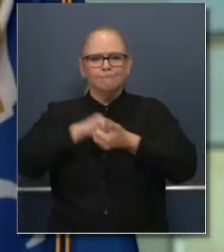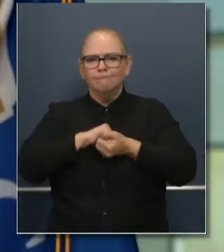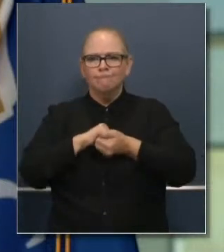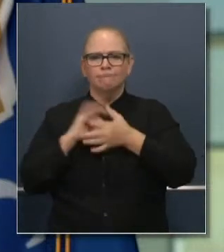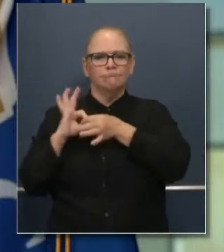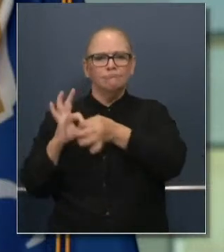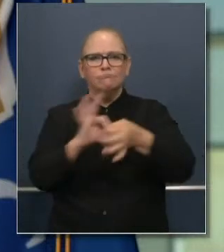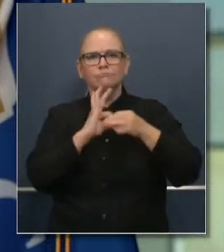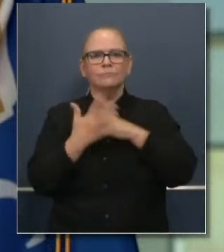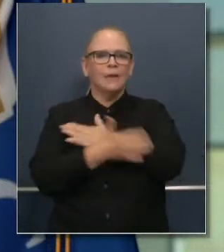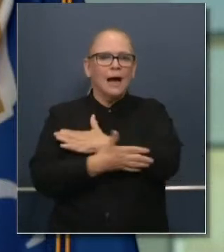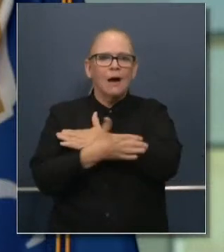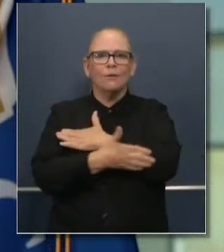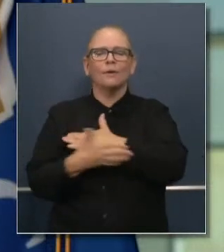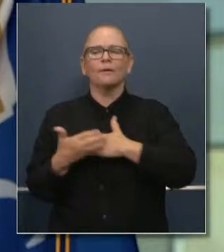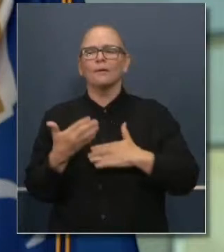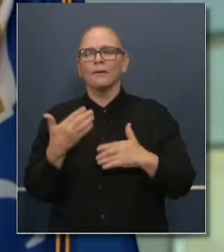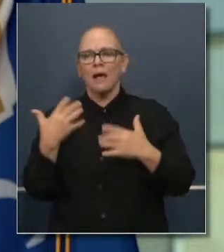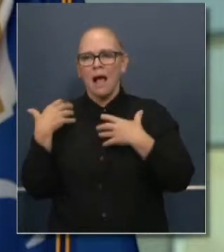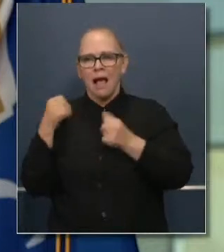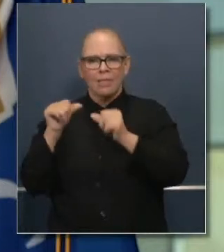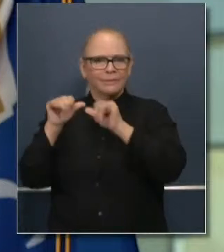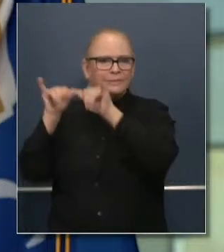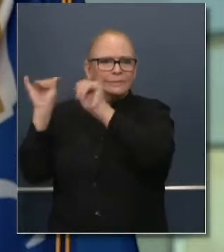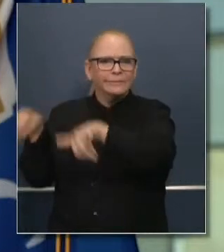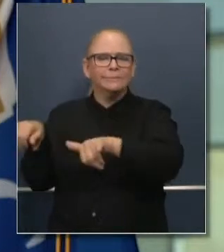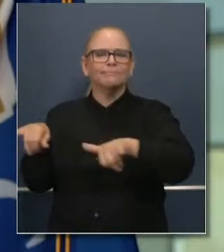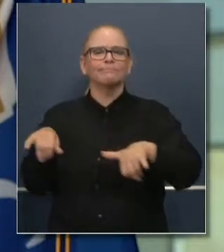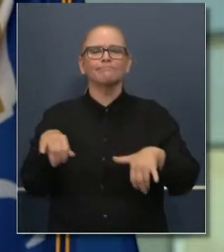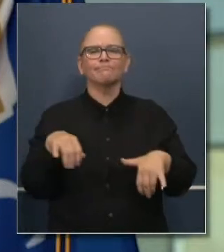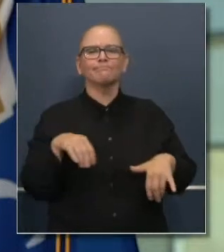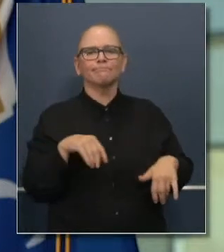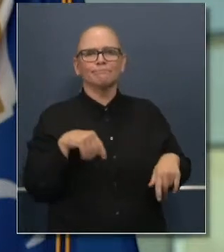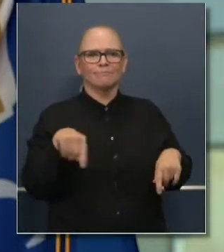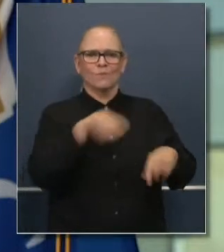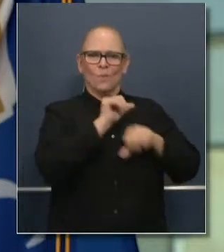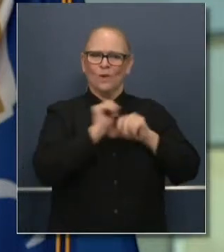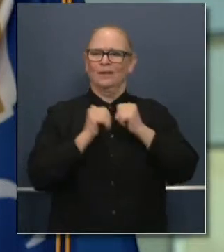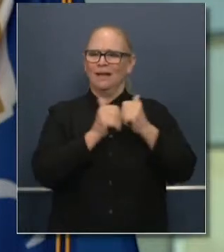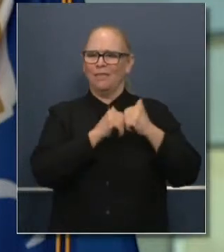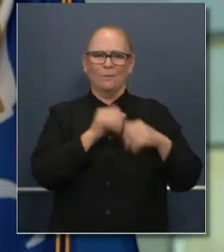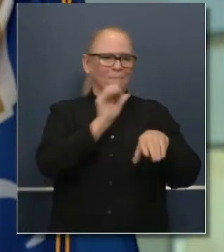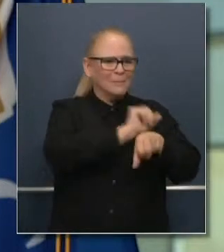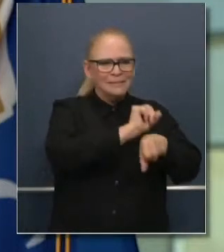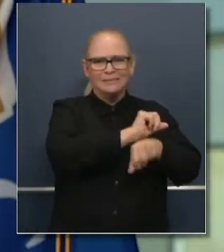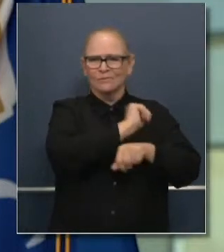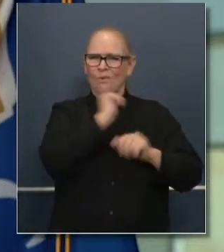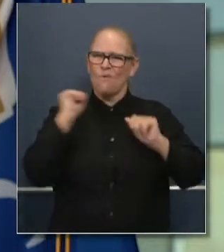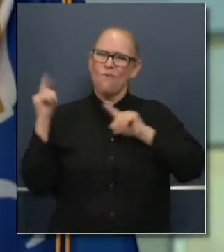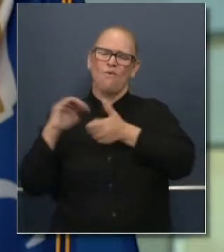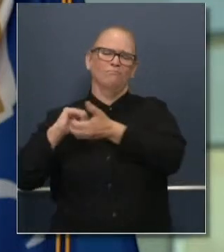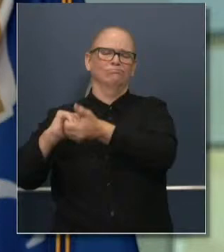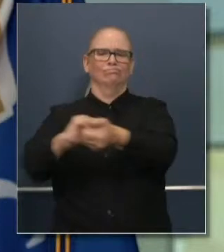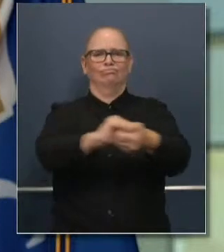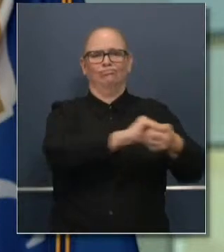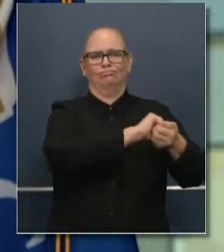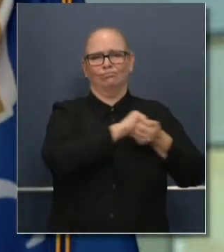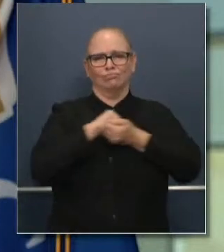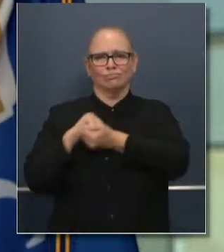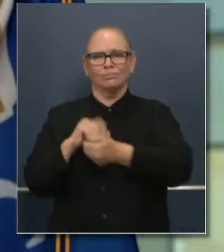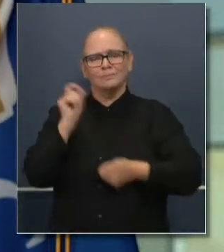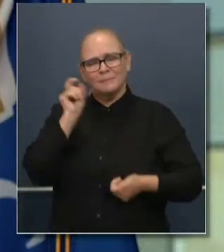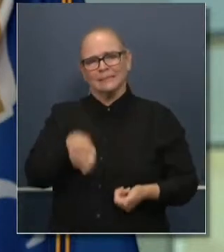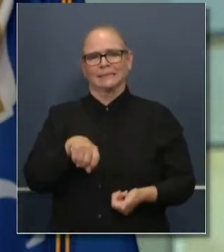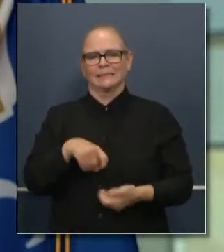county by county, health director by health director, and business by business. And I would be remiss, I'll just close on this. I